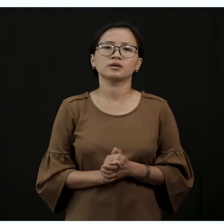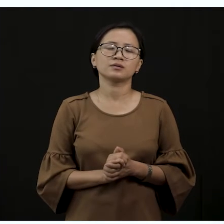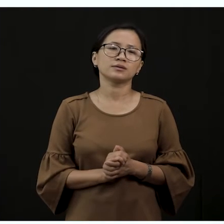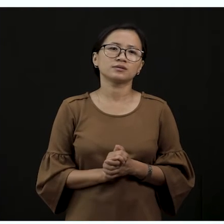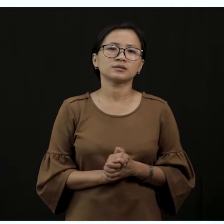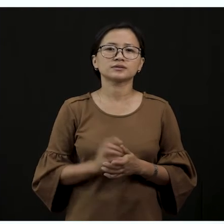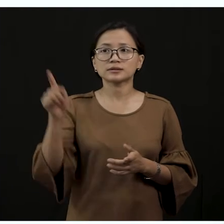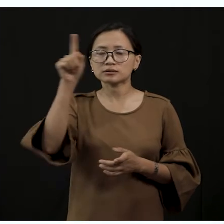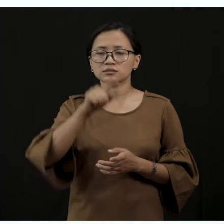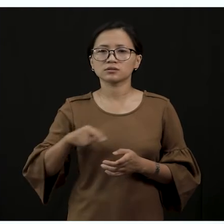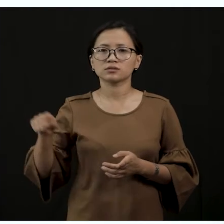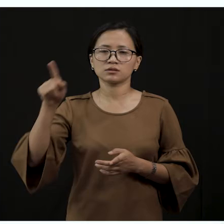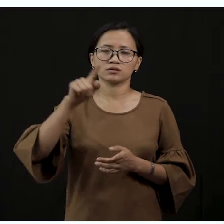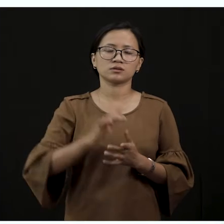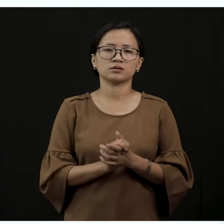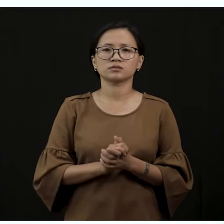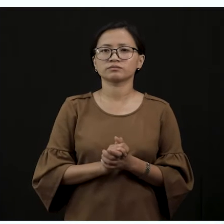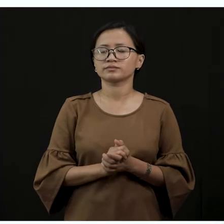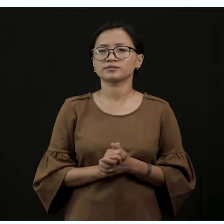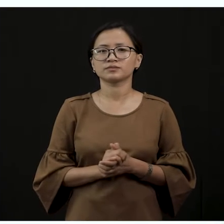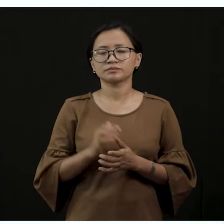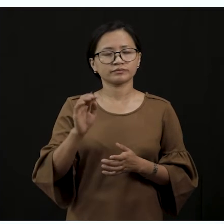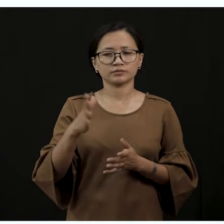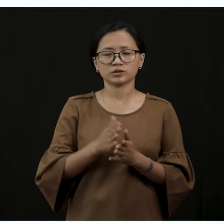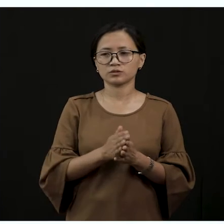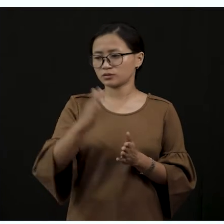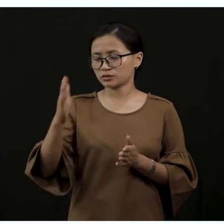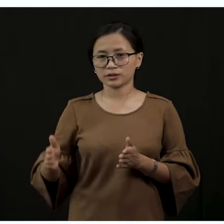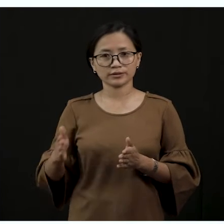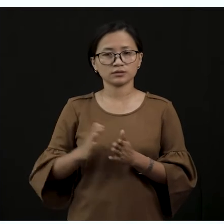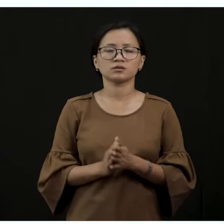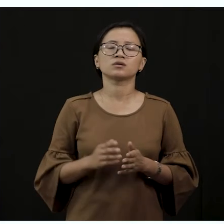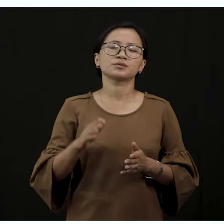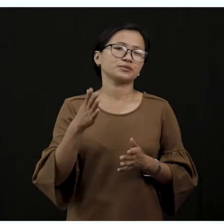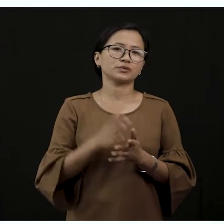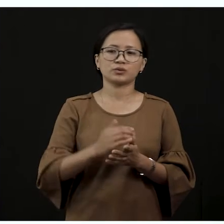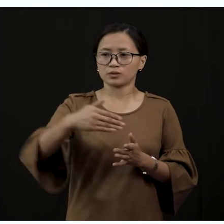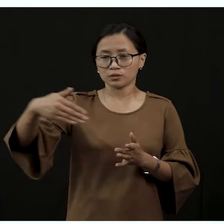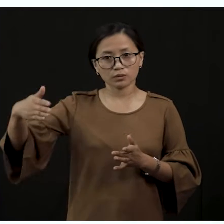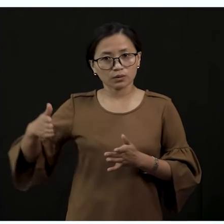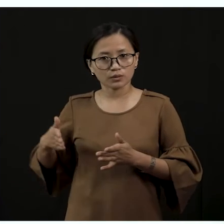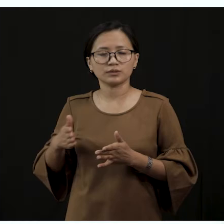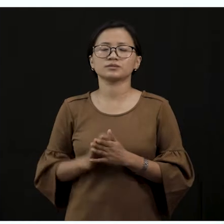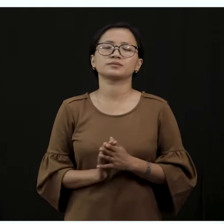is a circle. It has no sides and no corners or vertices.